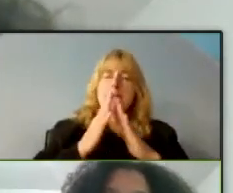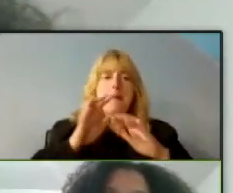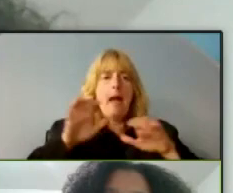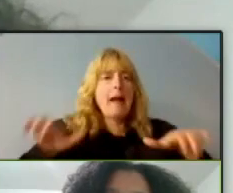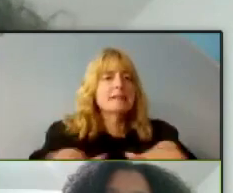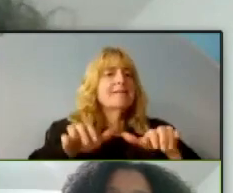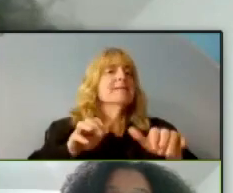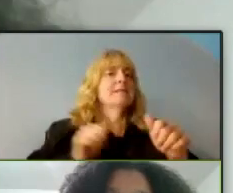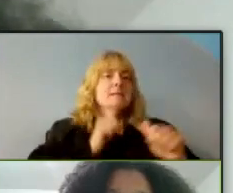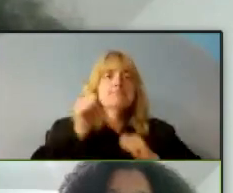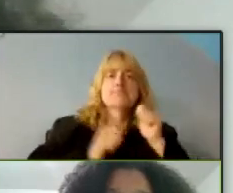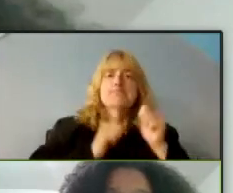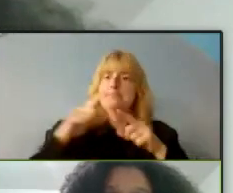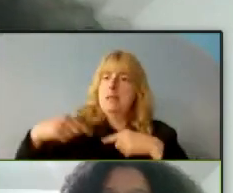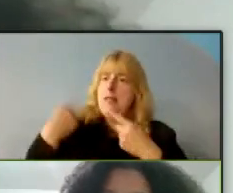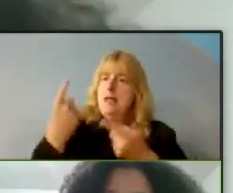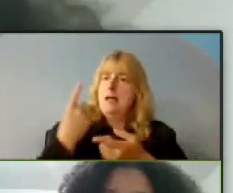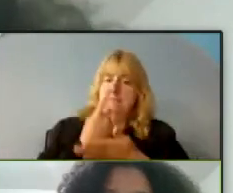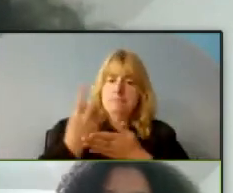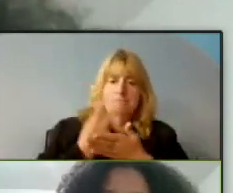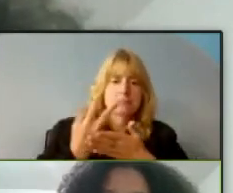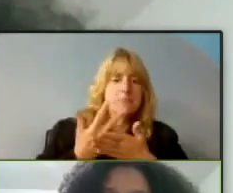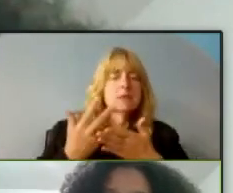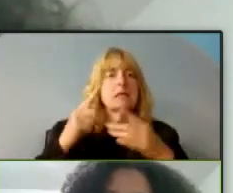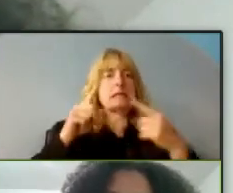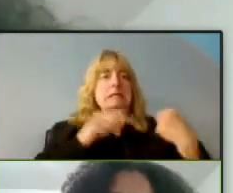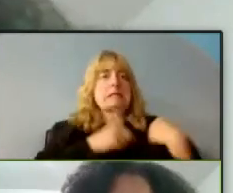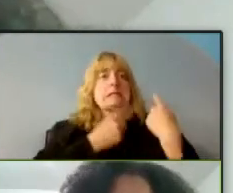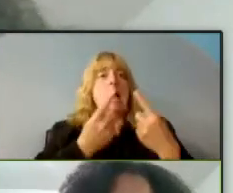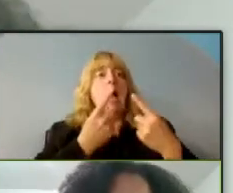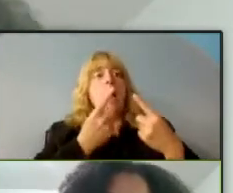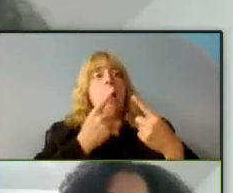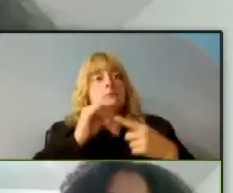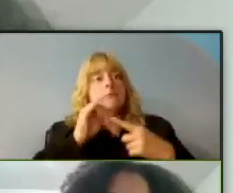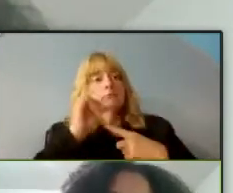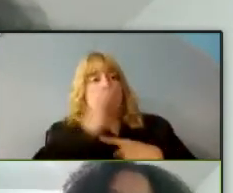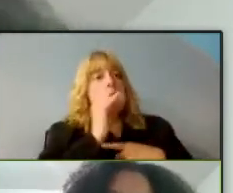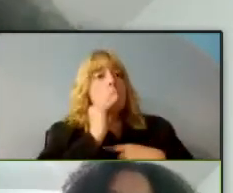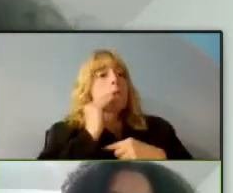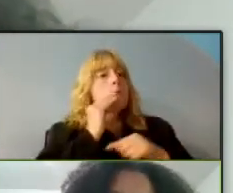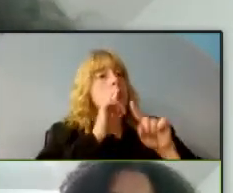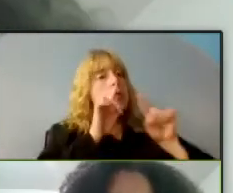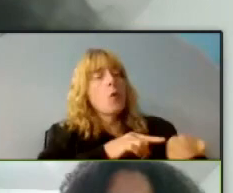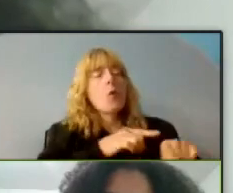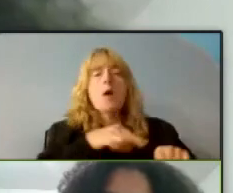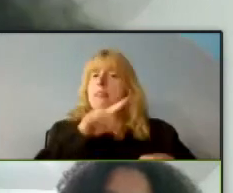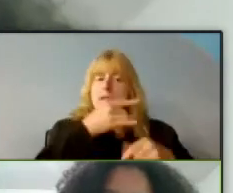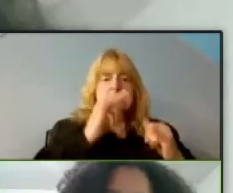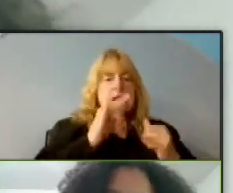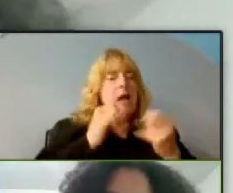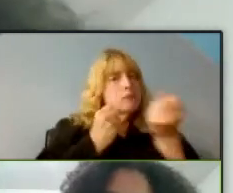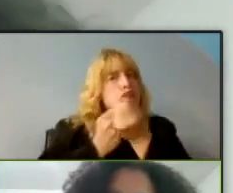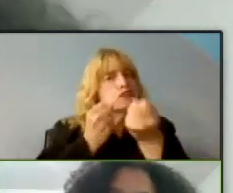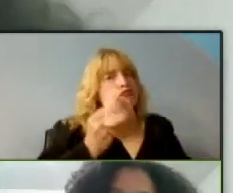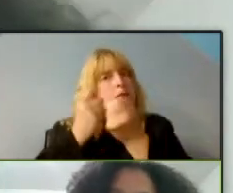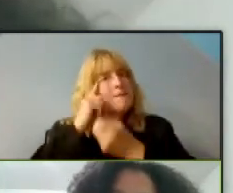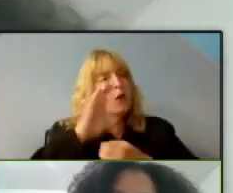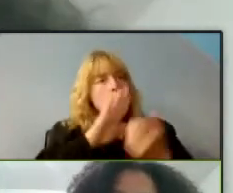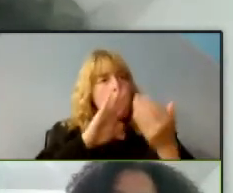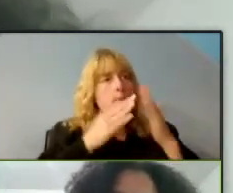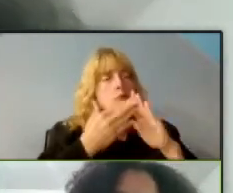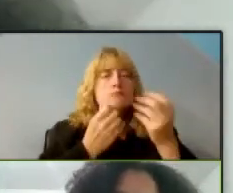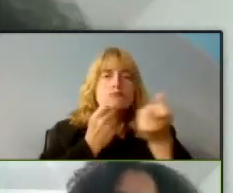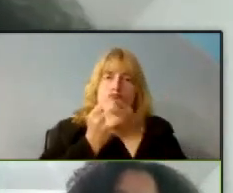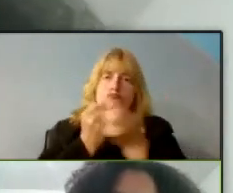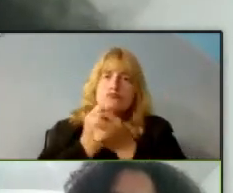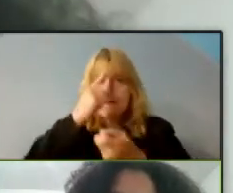weeks, and since we have gone into quarantine, they are advocating on behalf of their communities, they're advocating on behalf of their peers, and